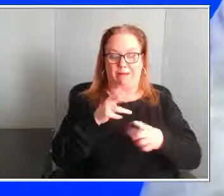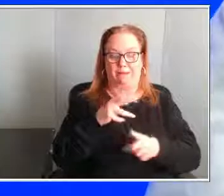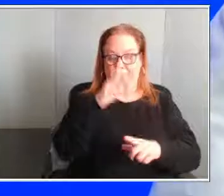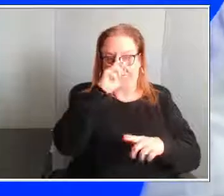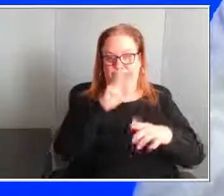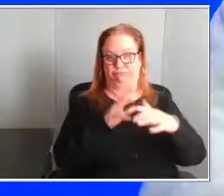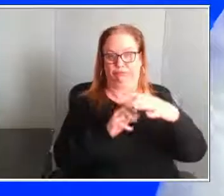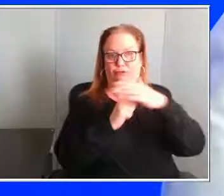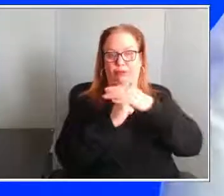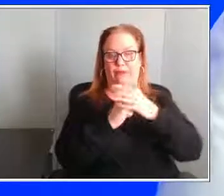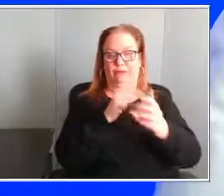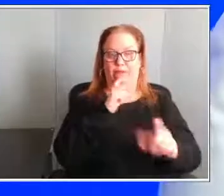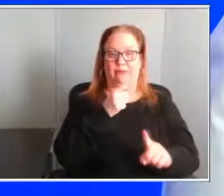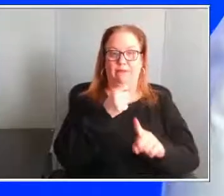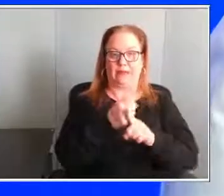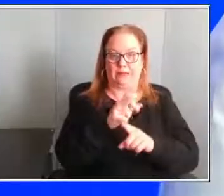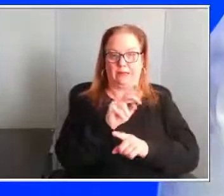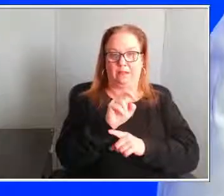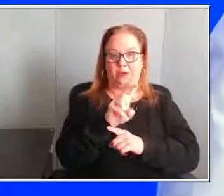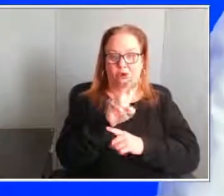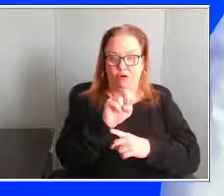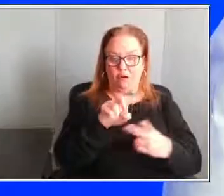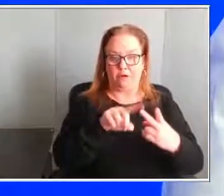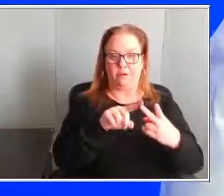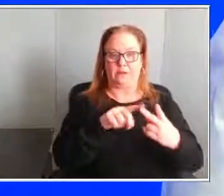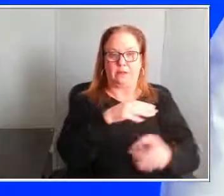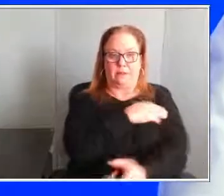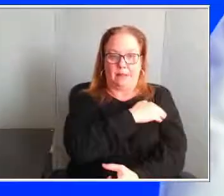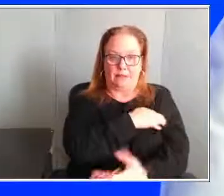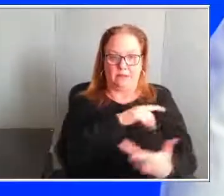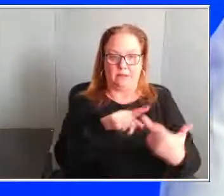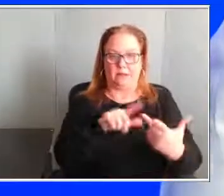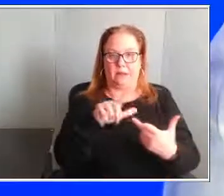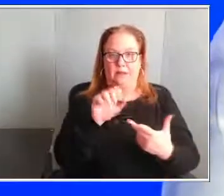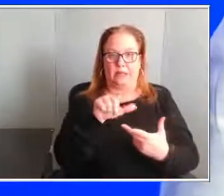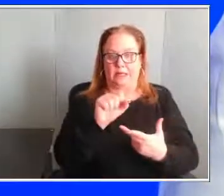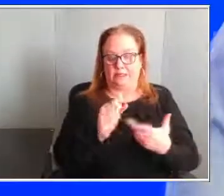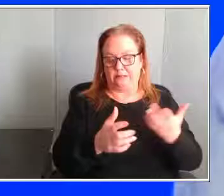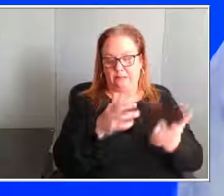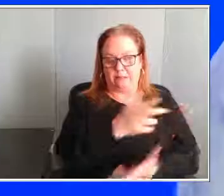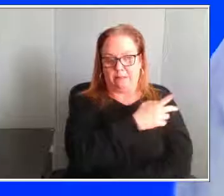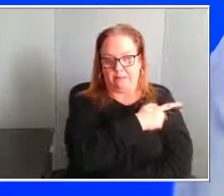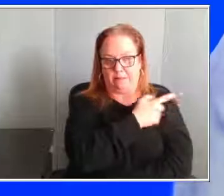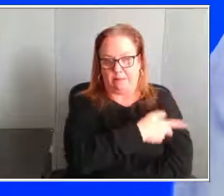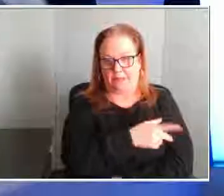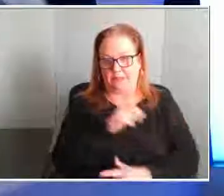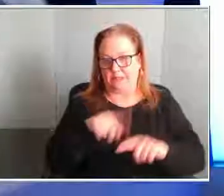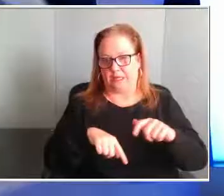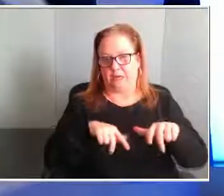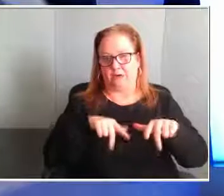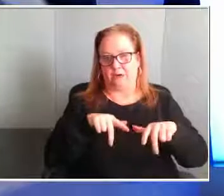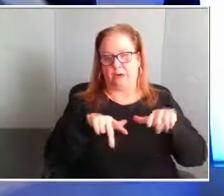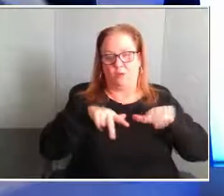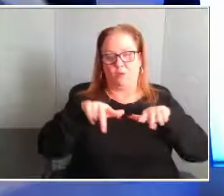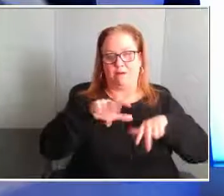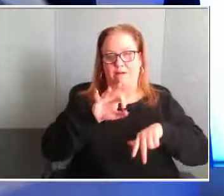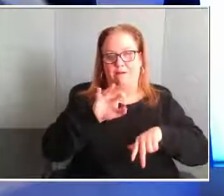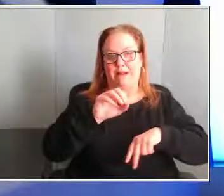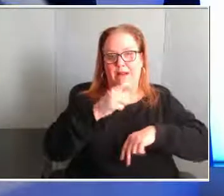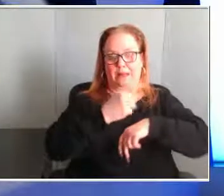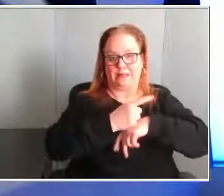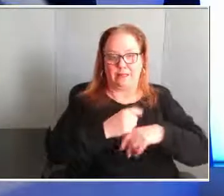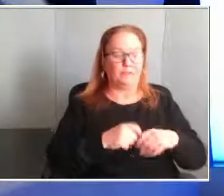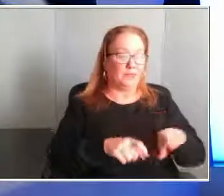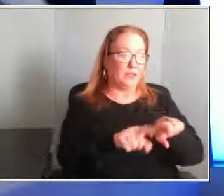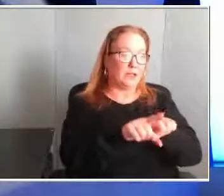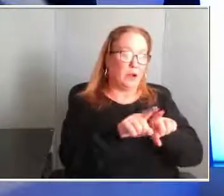the nerves that go to the muscles to the legs, then those patients may not be able to walk at 90 days. So is it also a little time dependent, that the sooner